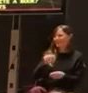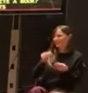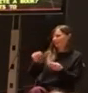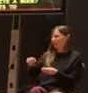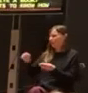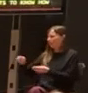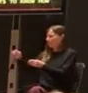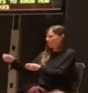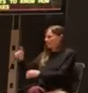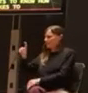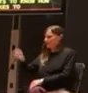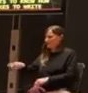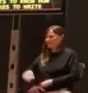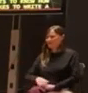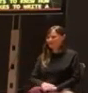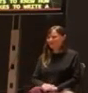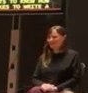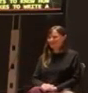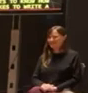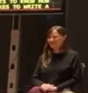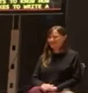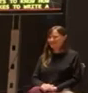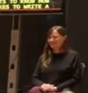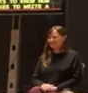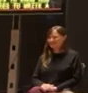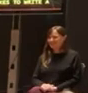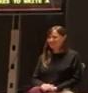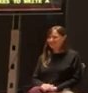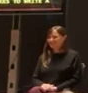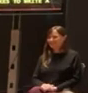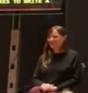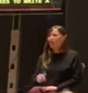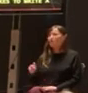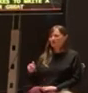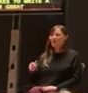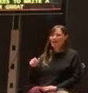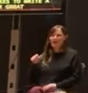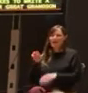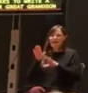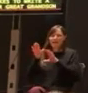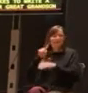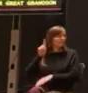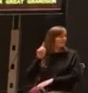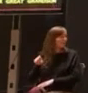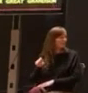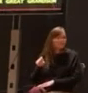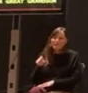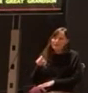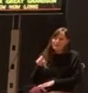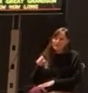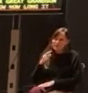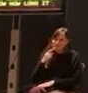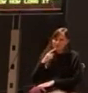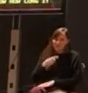book. Sorry, what? Your great-grandson, Benny, wants to know how long it took you to write the book.